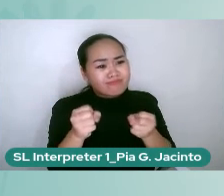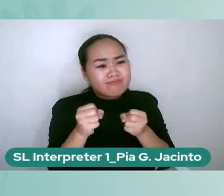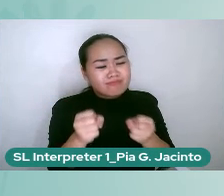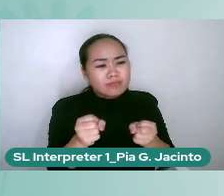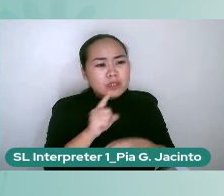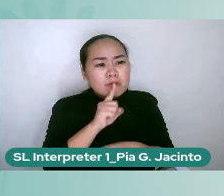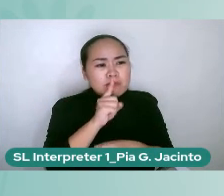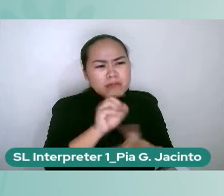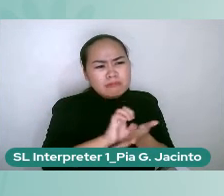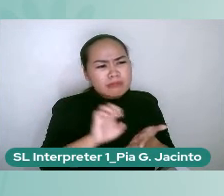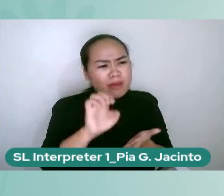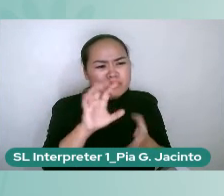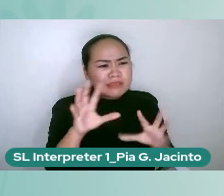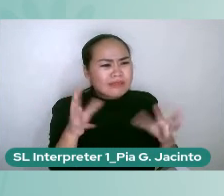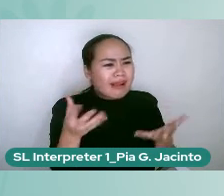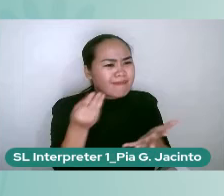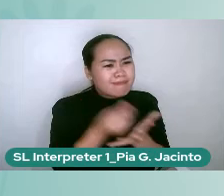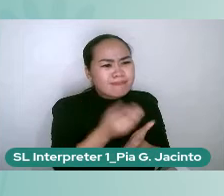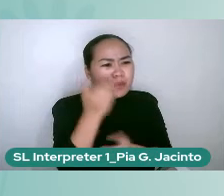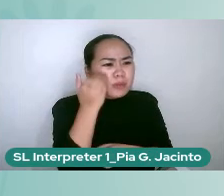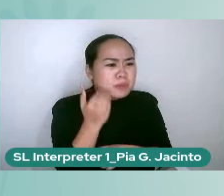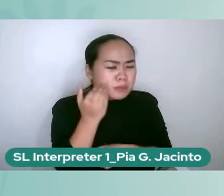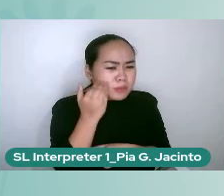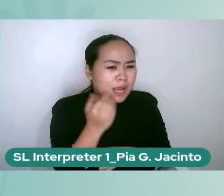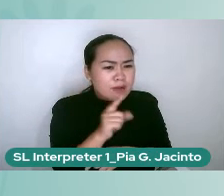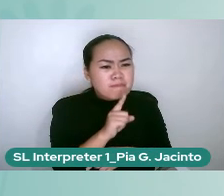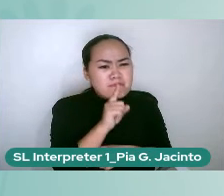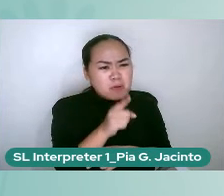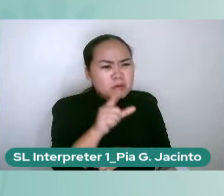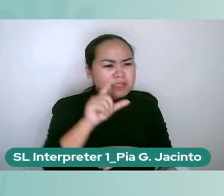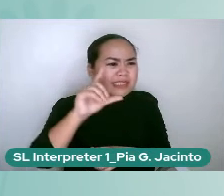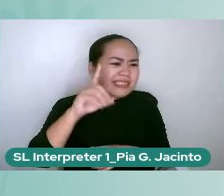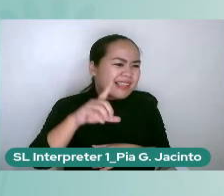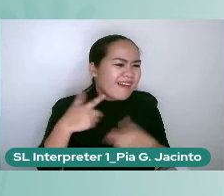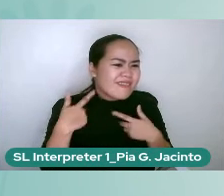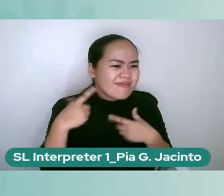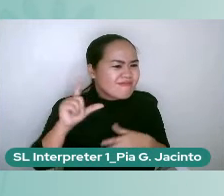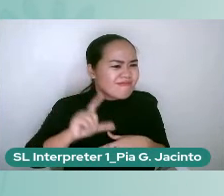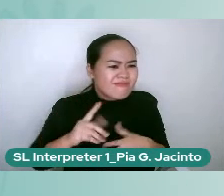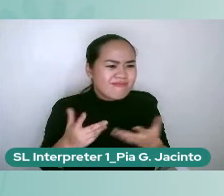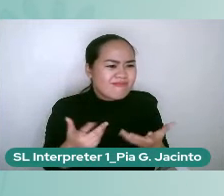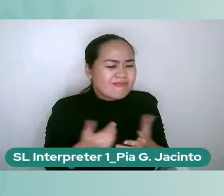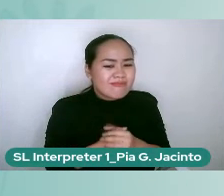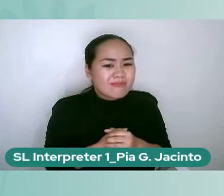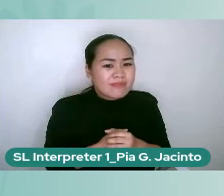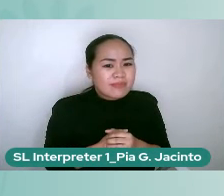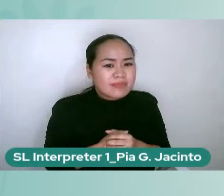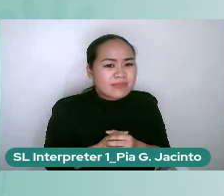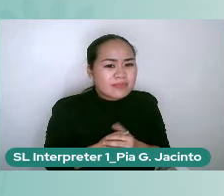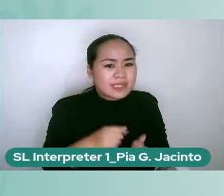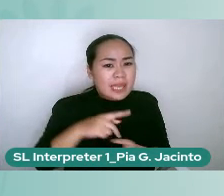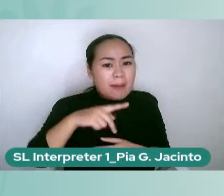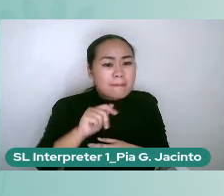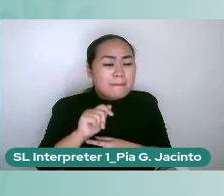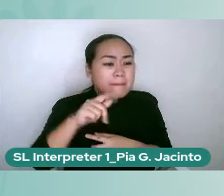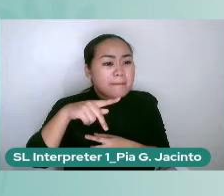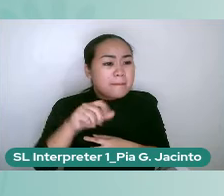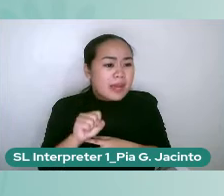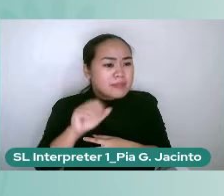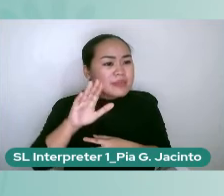3 groups, among those who absolutely declined a pap smear, which was the standard test at the